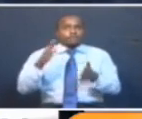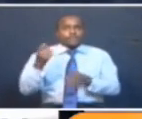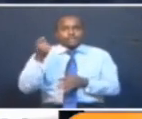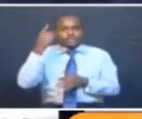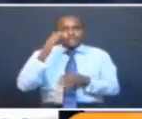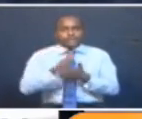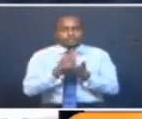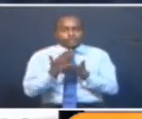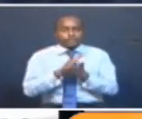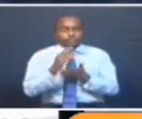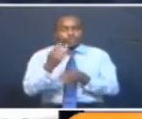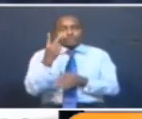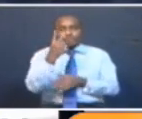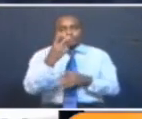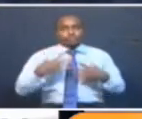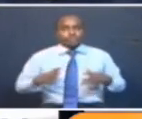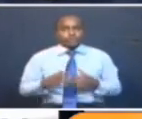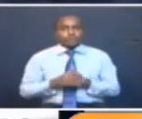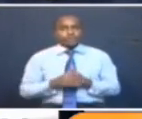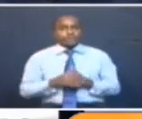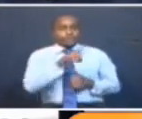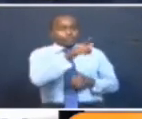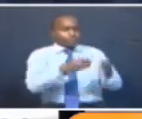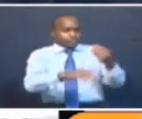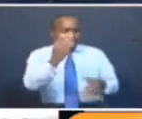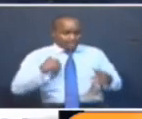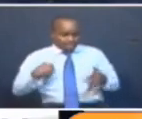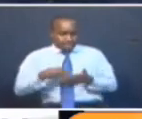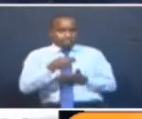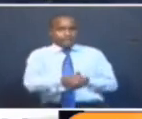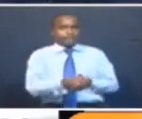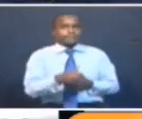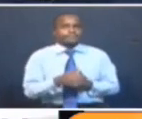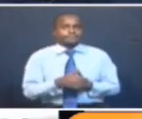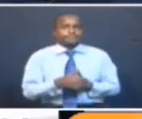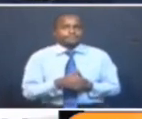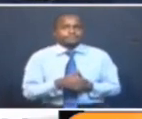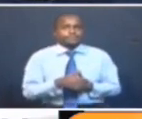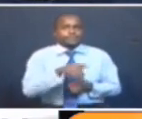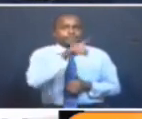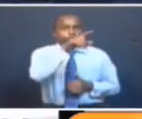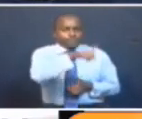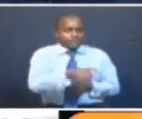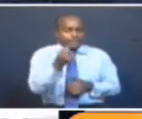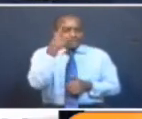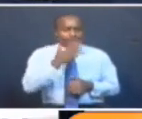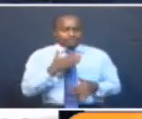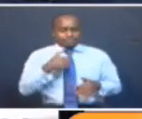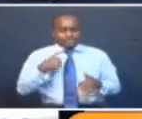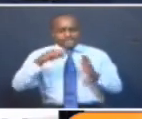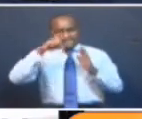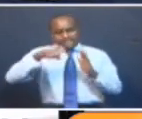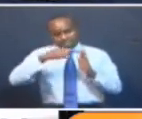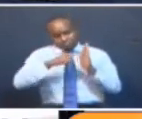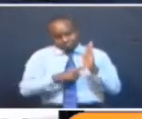people. You are a seller, I'm a buyer. You got to understand my requirements, and I